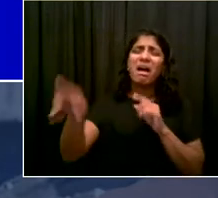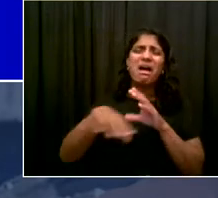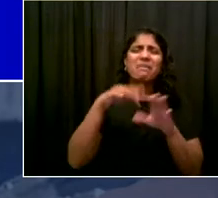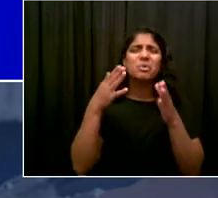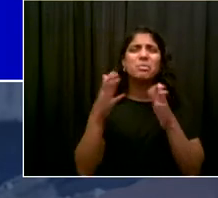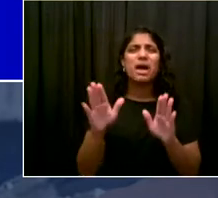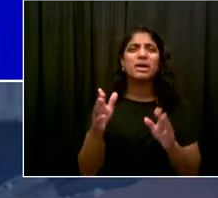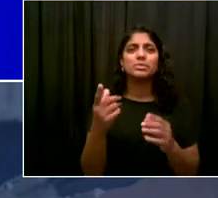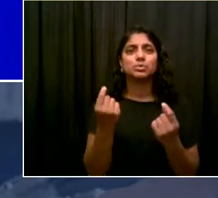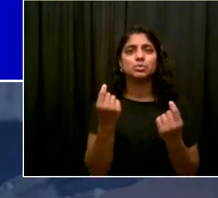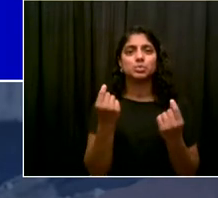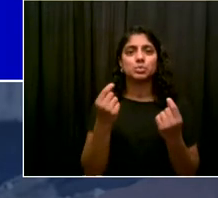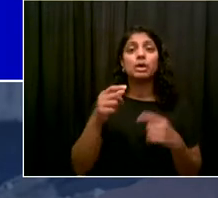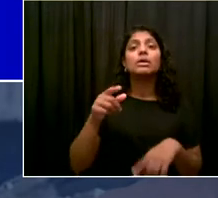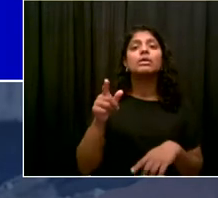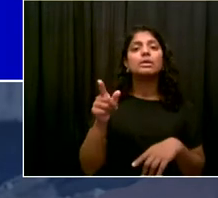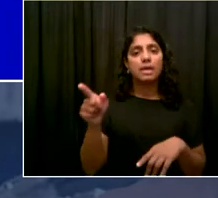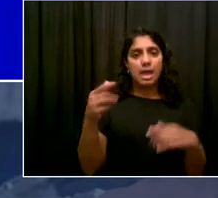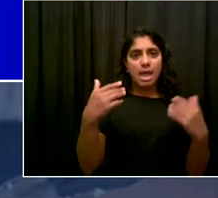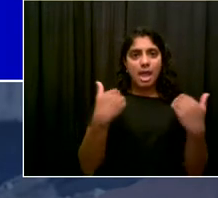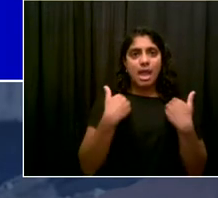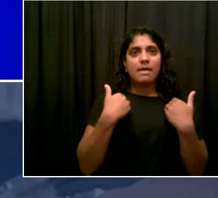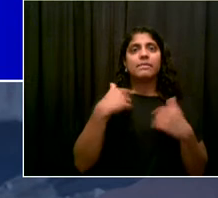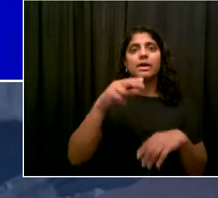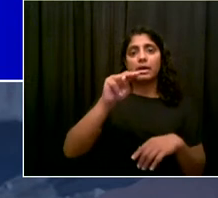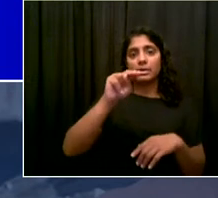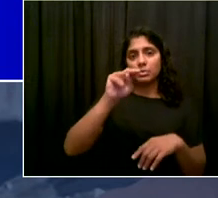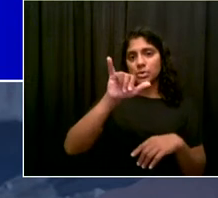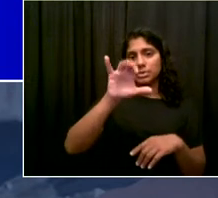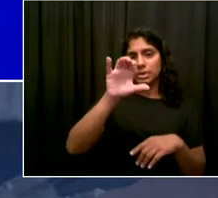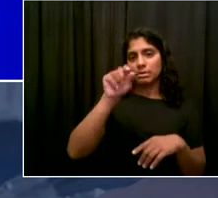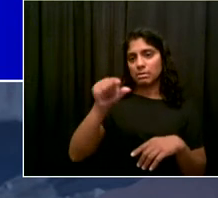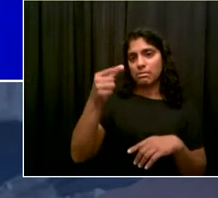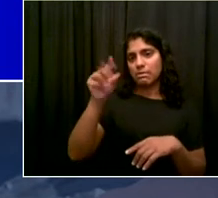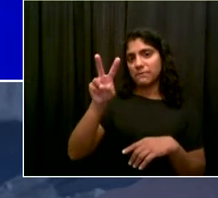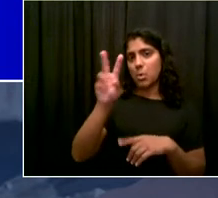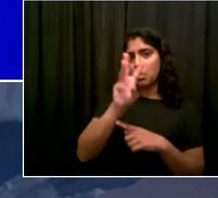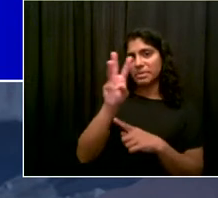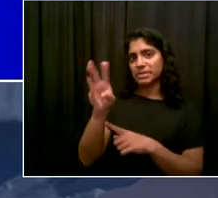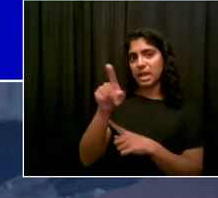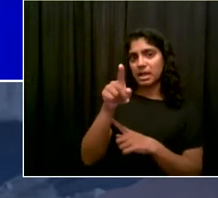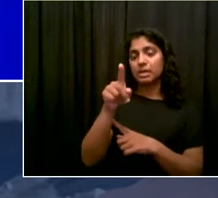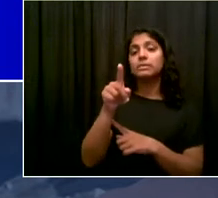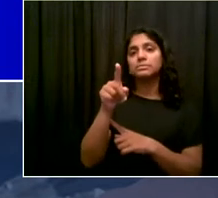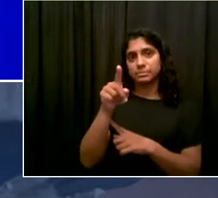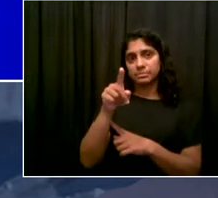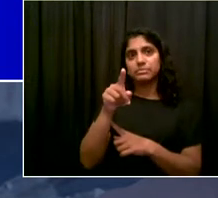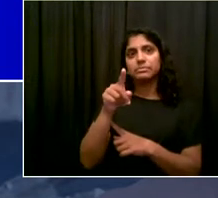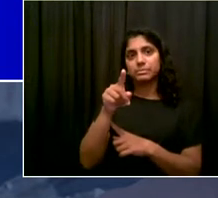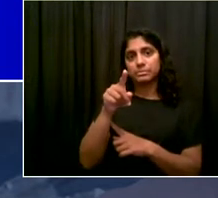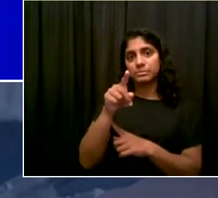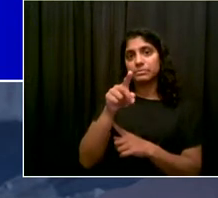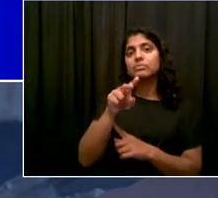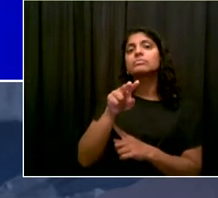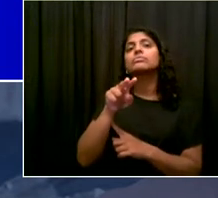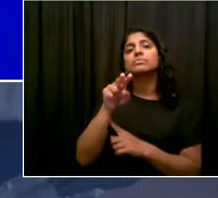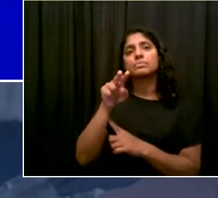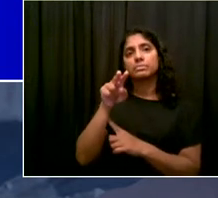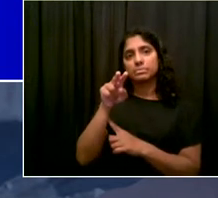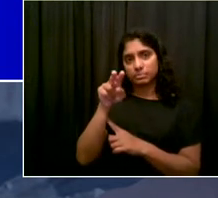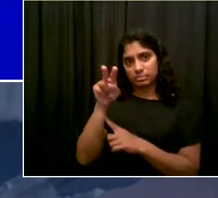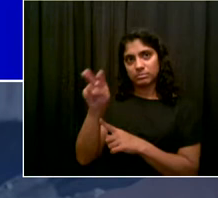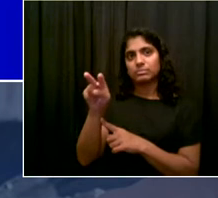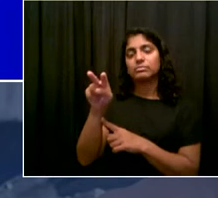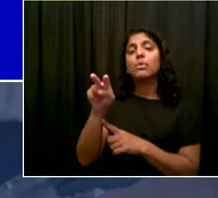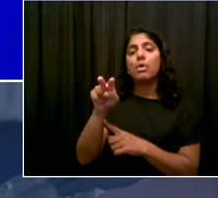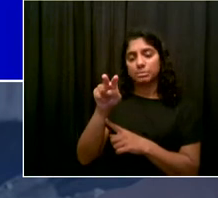nyc.gov/home-vaccine, fill out the request, and we'll send the vaccinators to your door. Now,